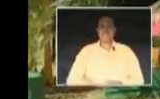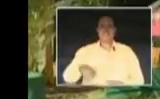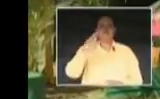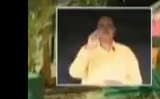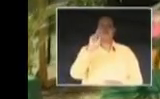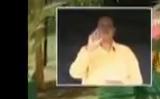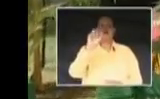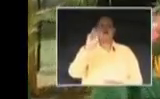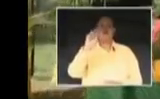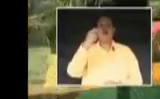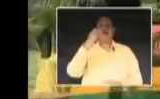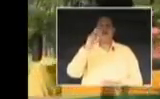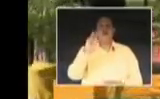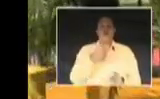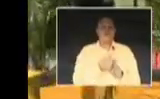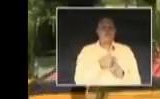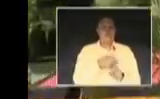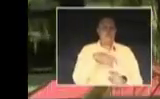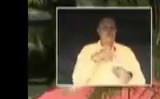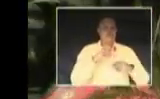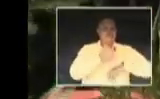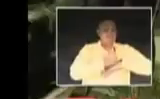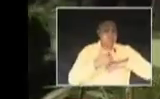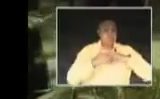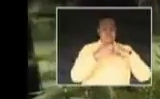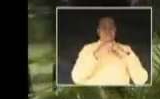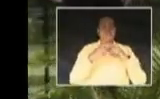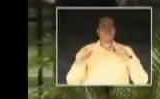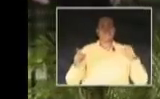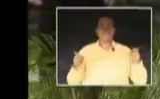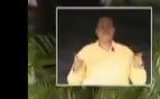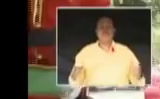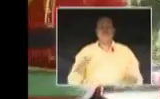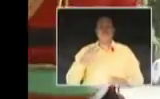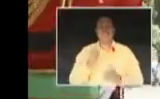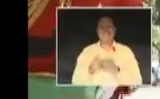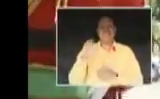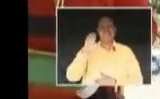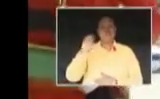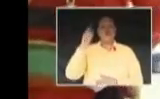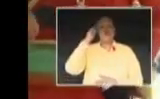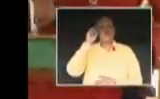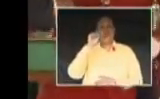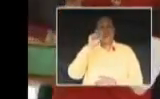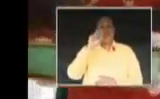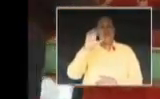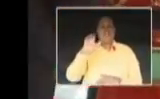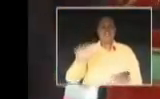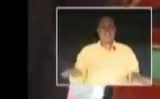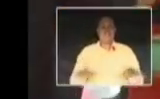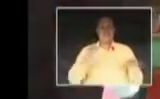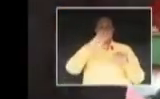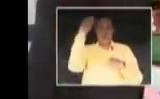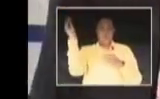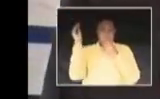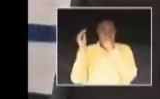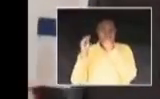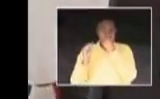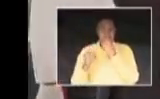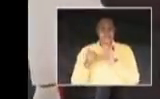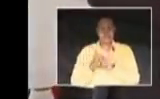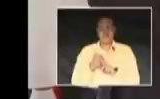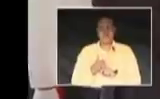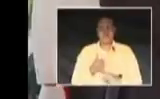Horne is founder and chairman, chief executive officer as well, of ARC Manufacturing Company Limited,